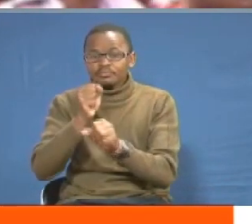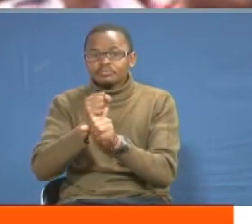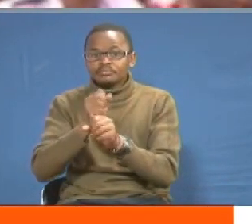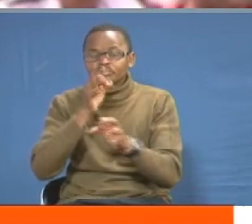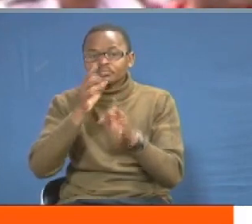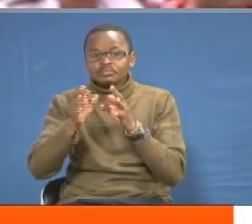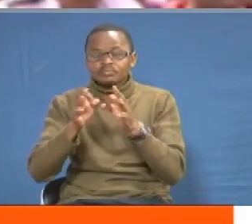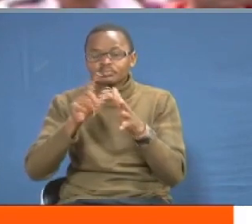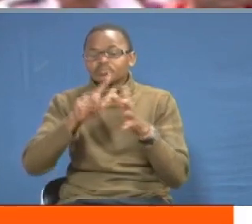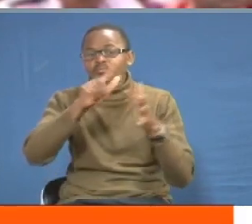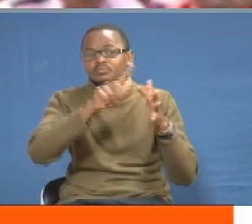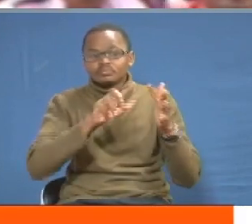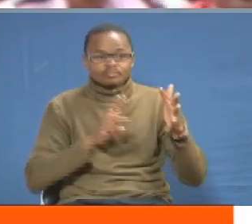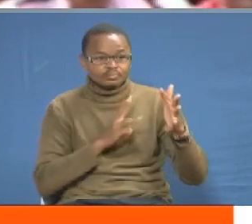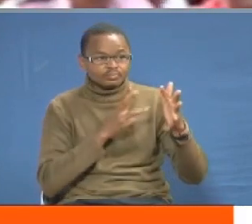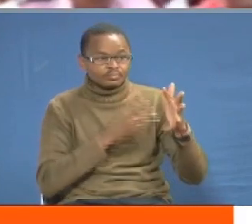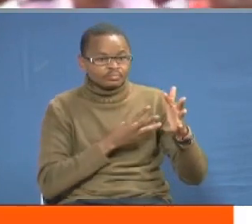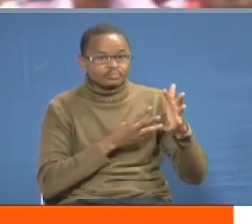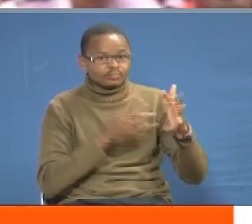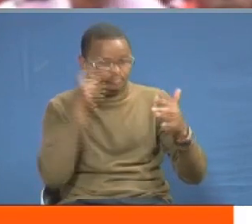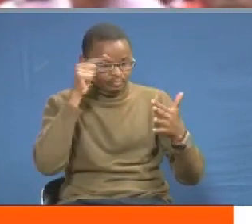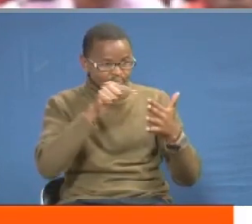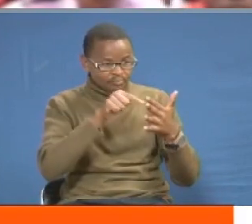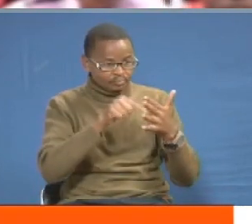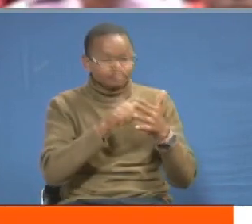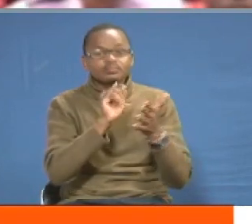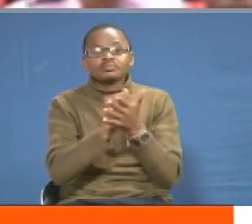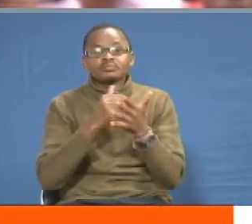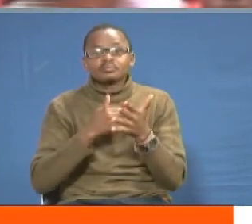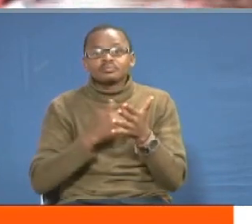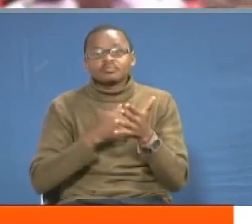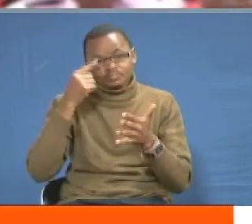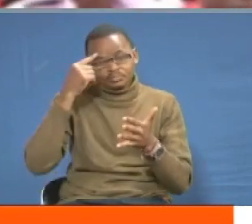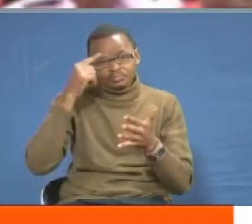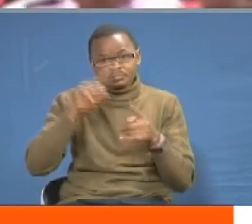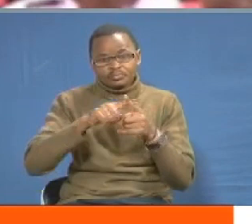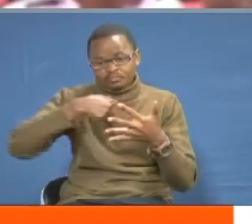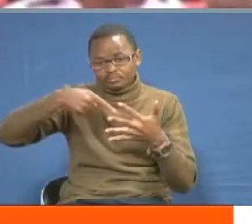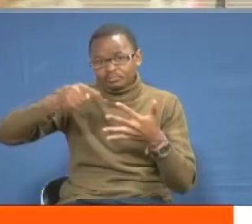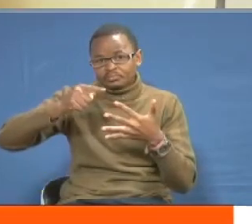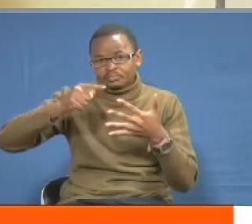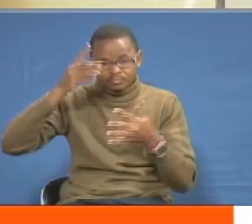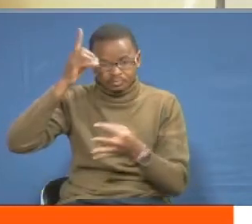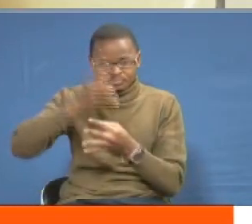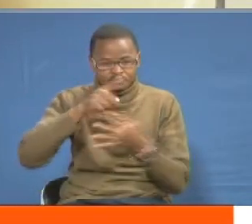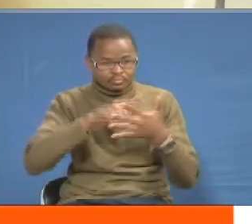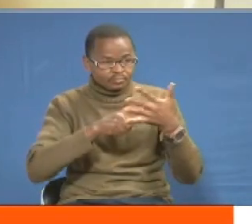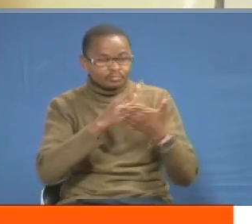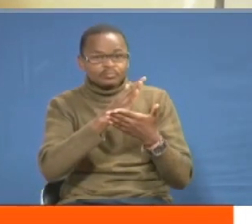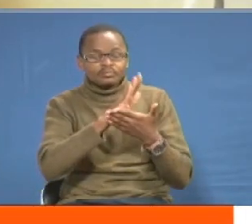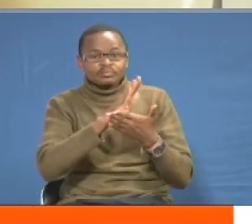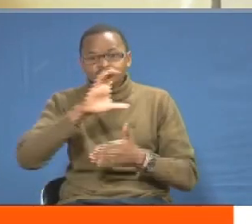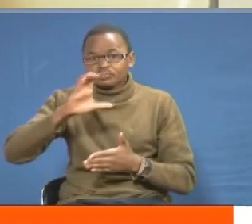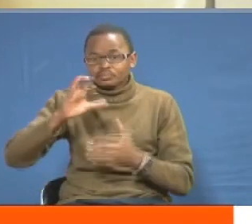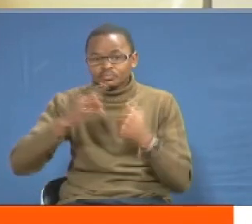work with the duty bearers, then we could be pointing the fight to the right direction. What are